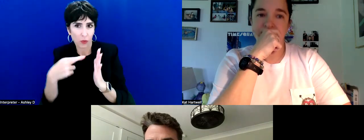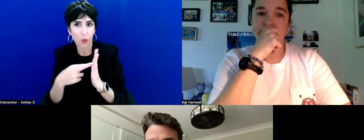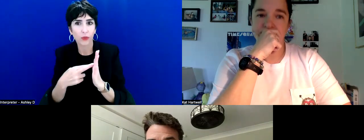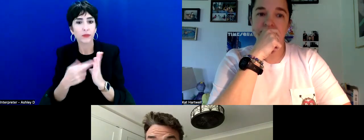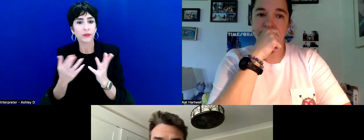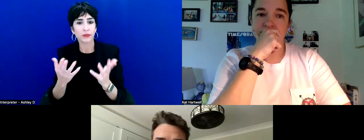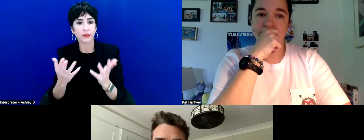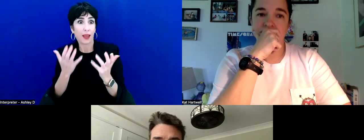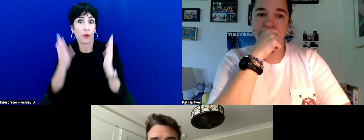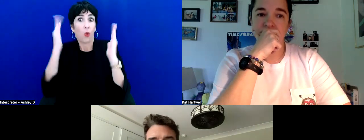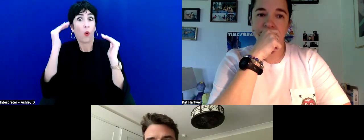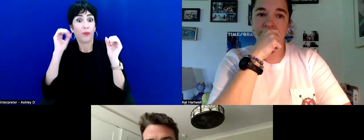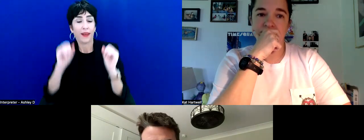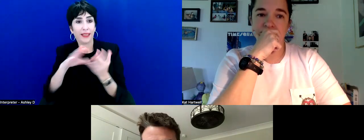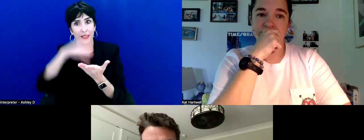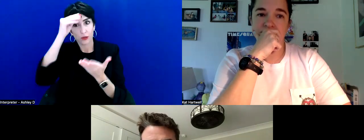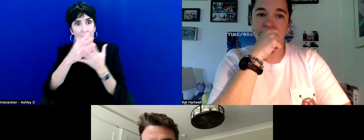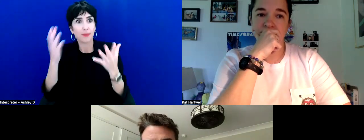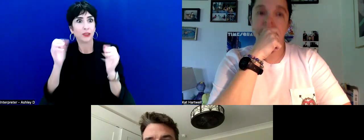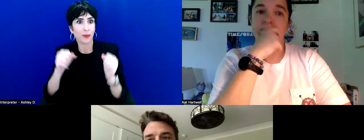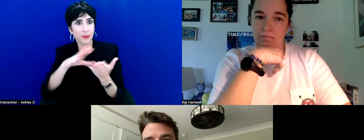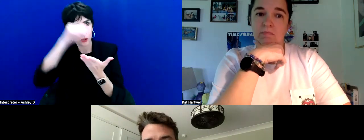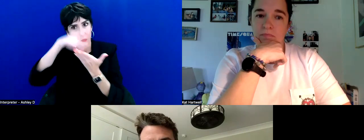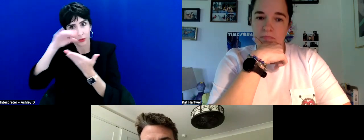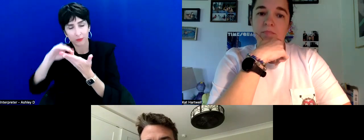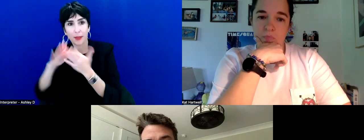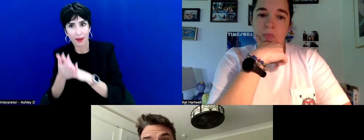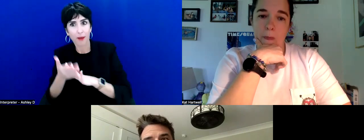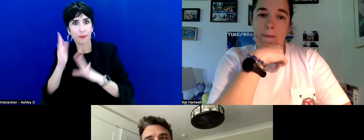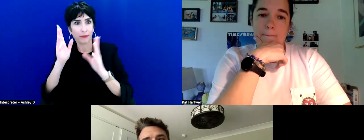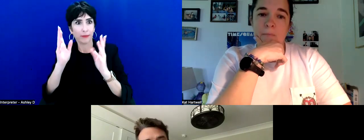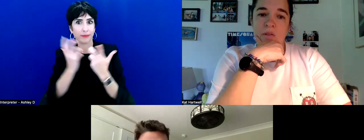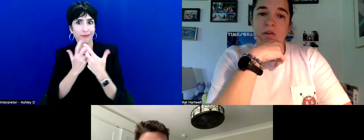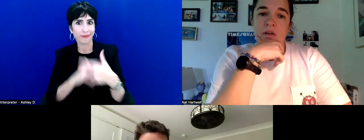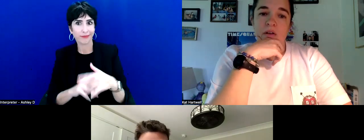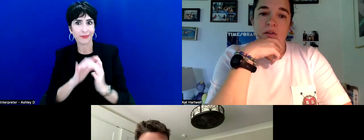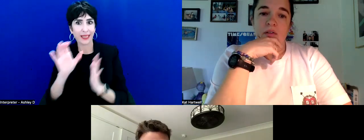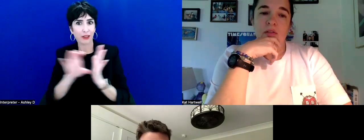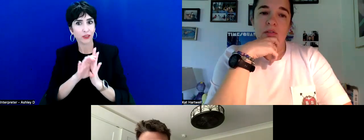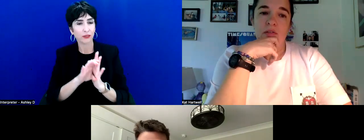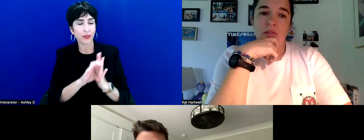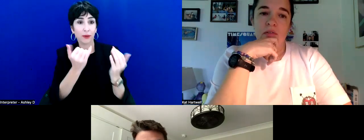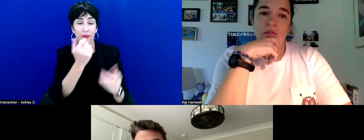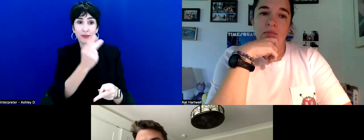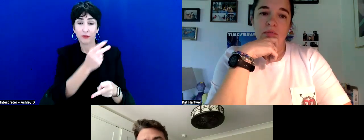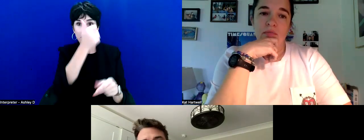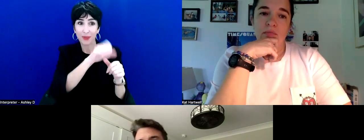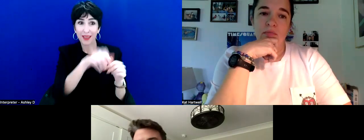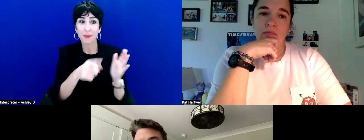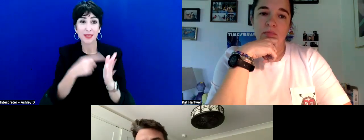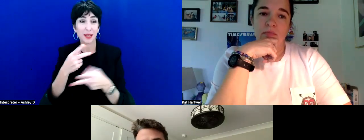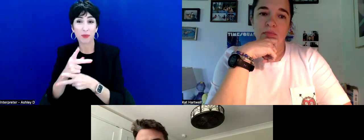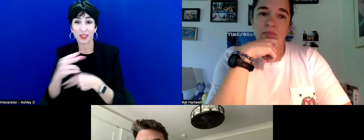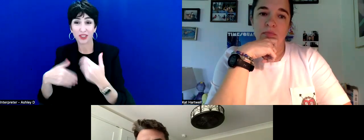I would hope that I can learn as much as I can and then do a good job. Now, keeping that in mind, sometimes production moves